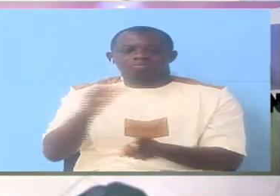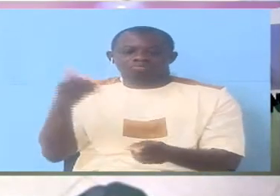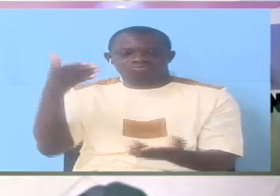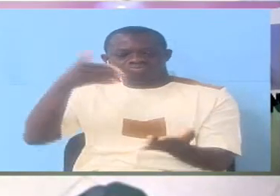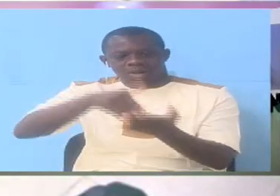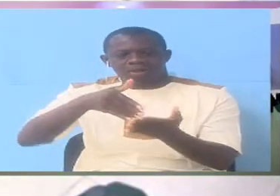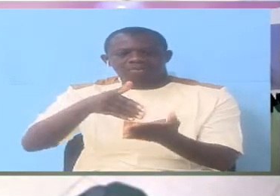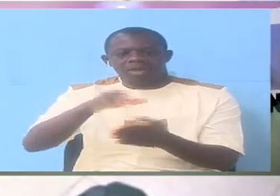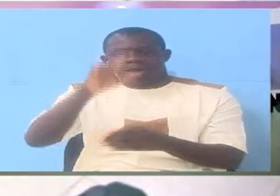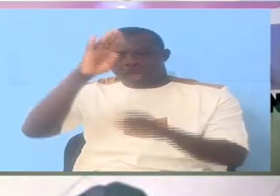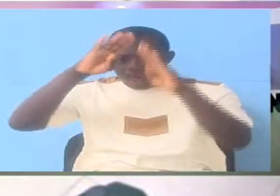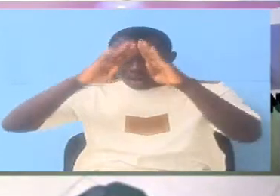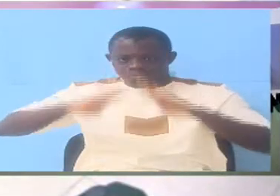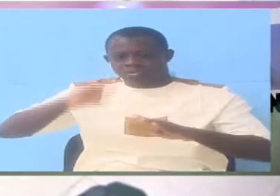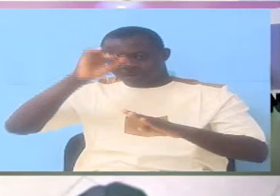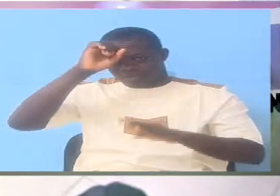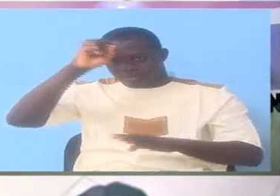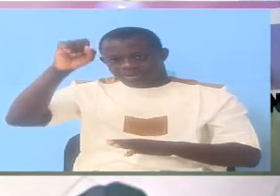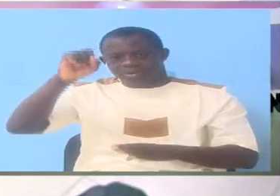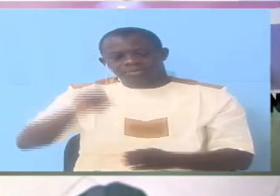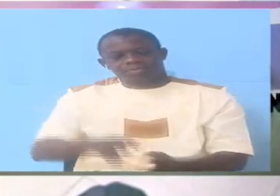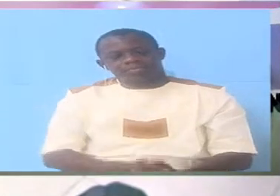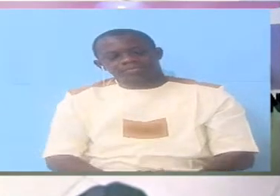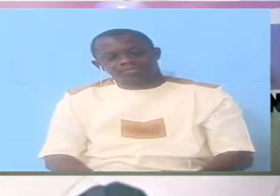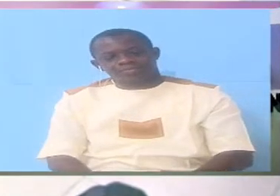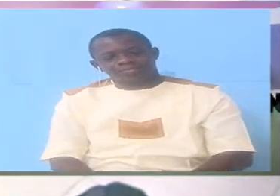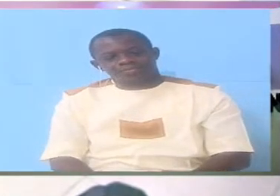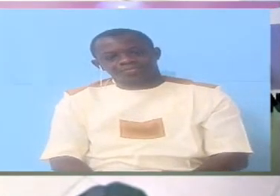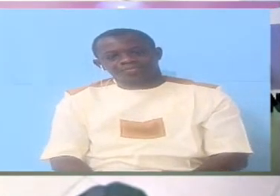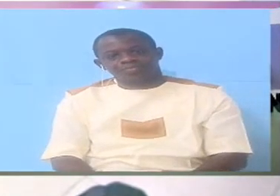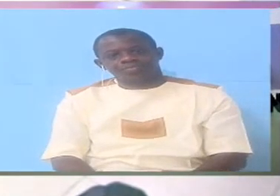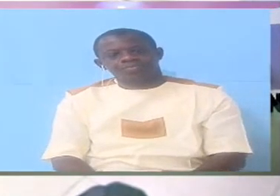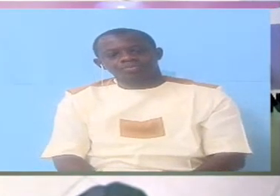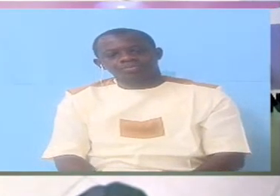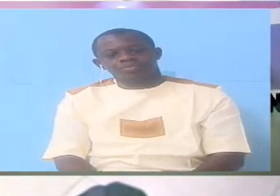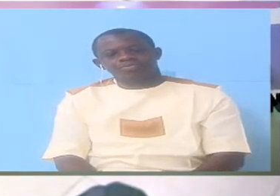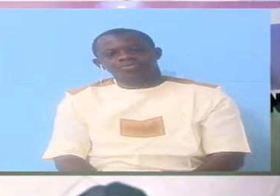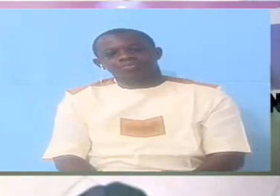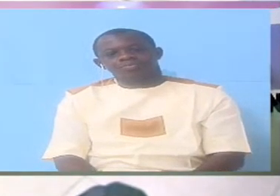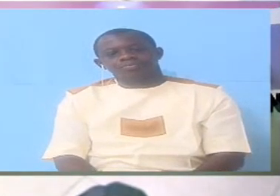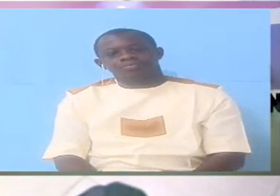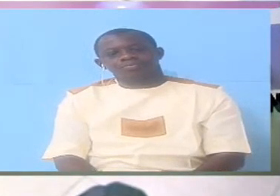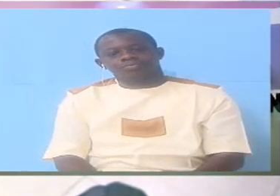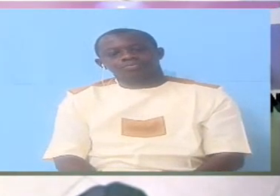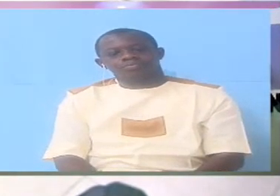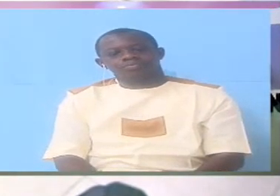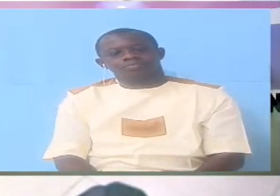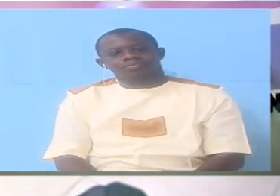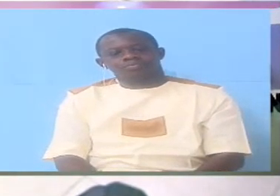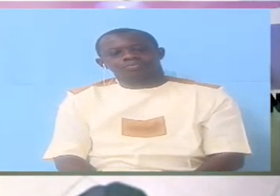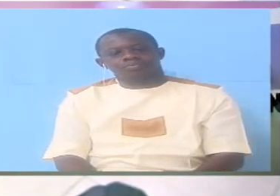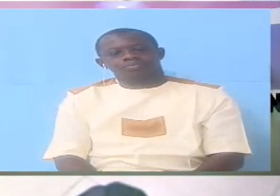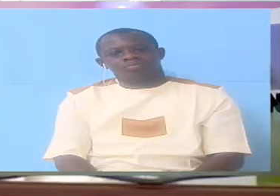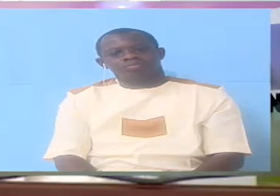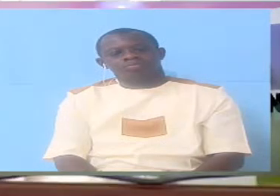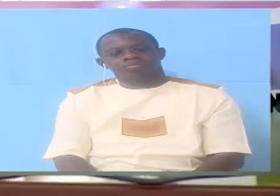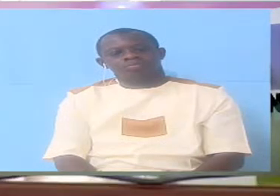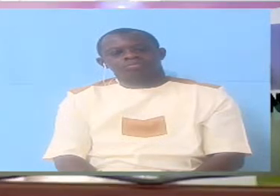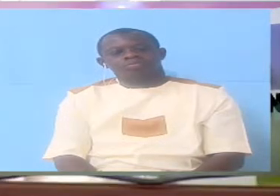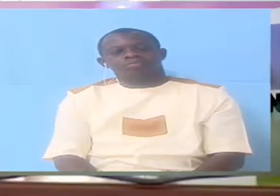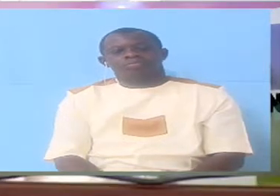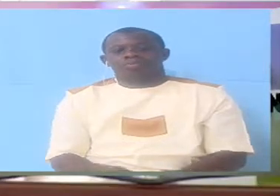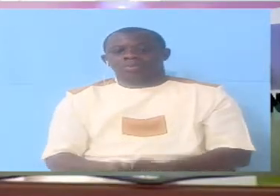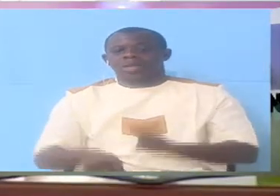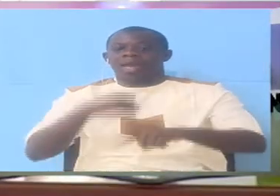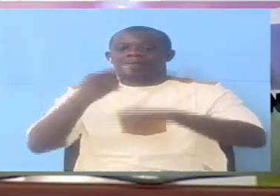Président Yahya Jammeh moom itamit dal di jógee ci ndaje moomu ñu doon def July 22nd Square dal di dem ca dëkkuwaayam ba State House. At this